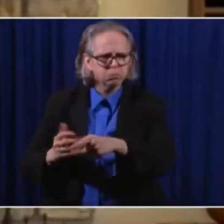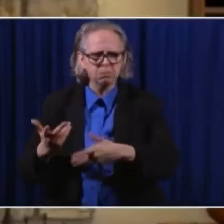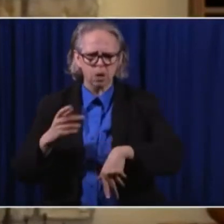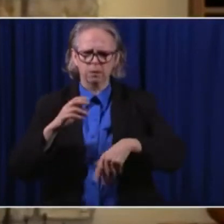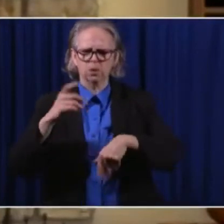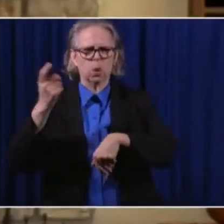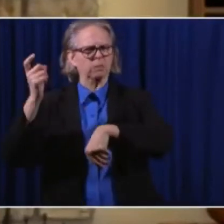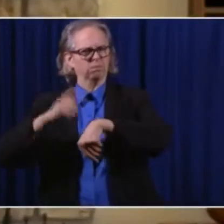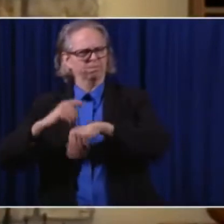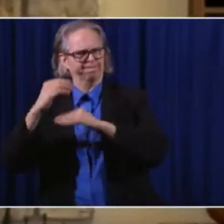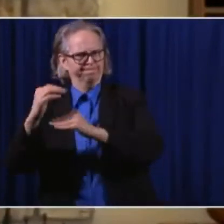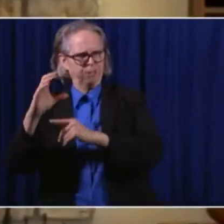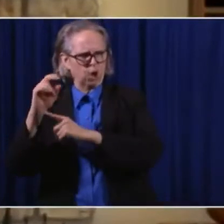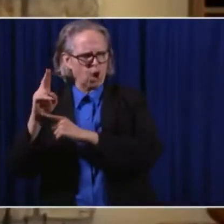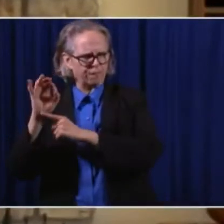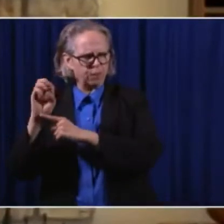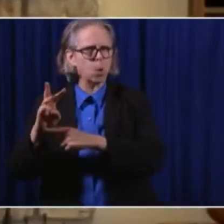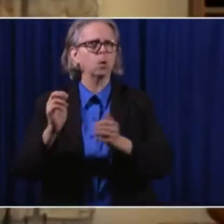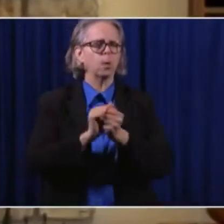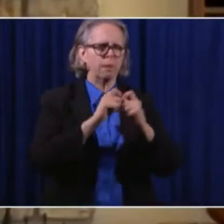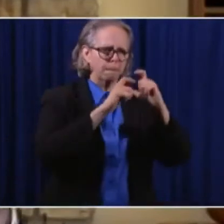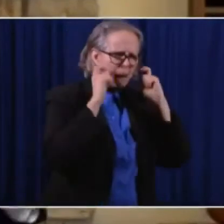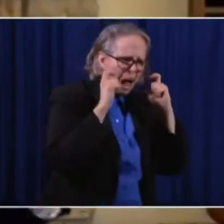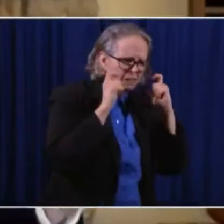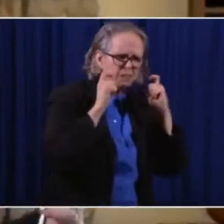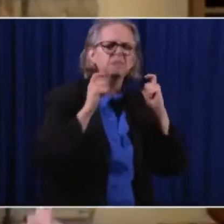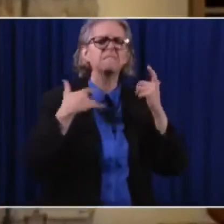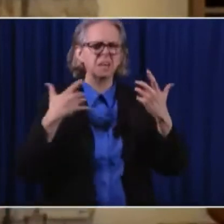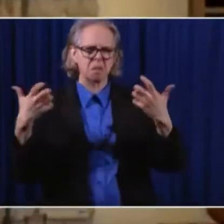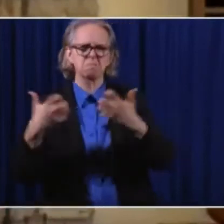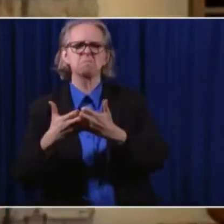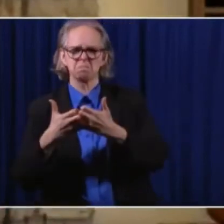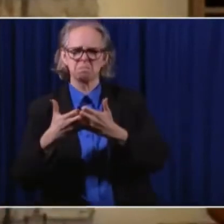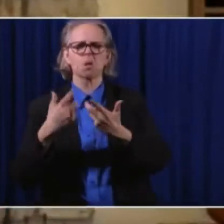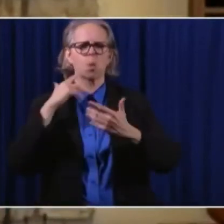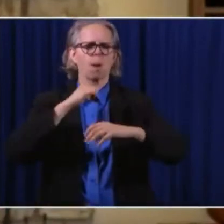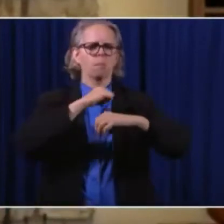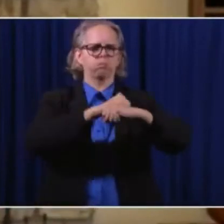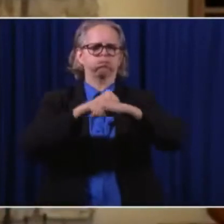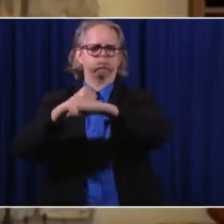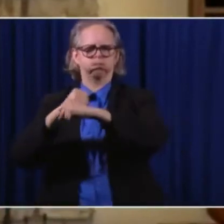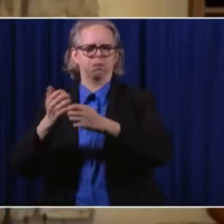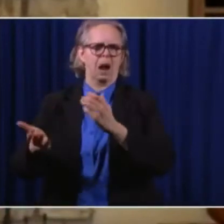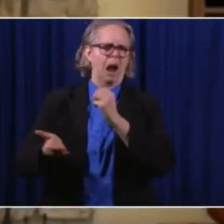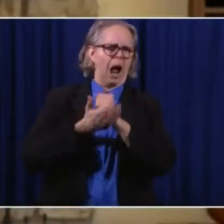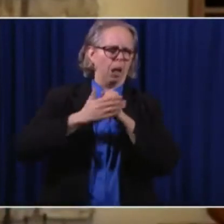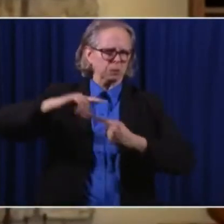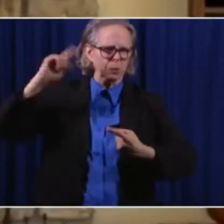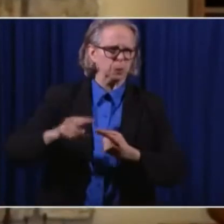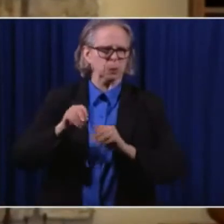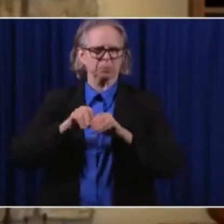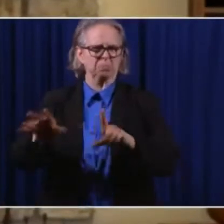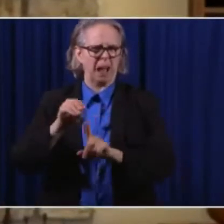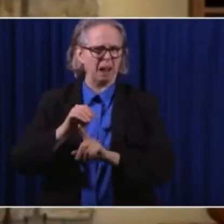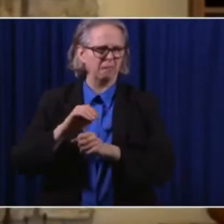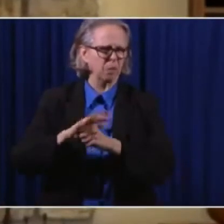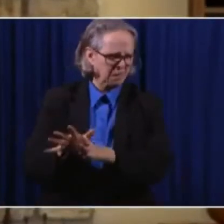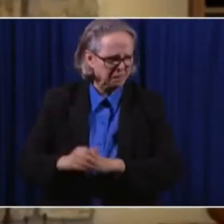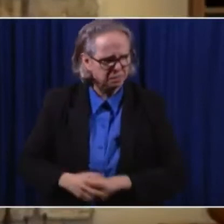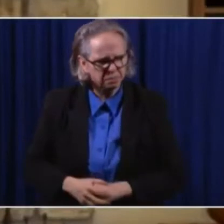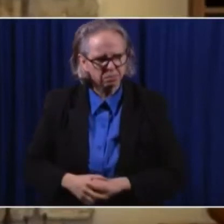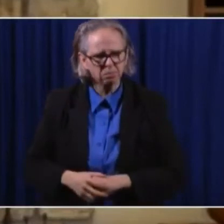not only with the curfew, but to do 1, 2, 3 other things in a day to reduce the number of contacts that you